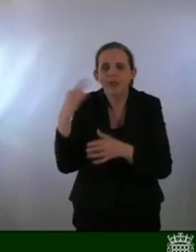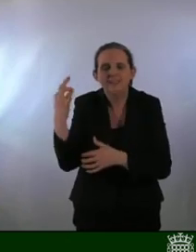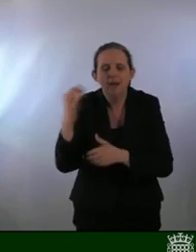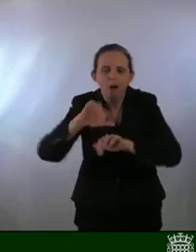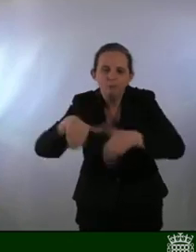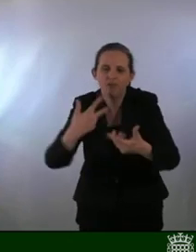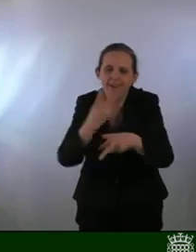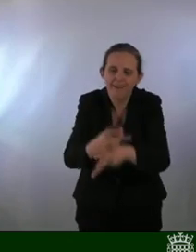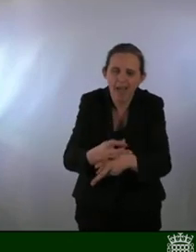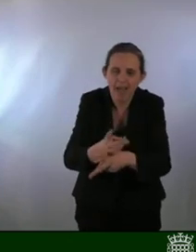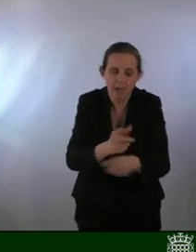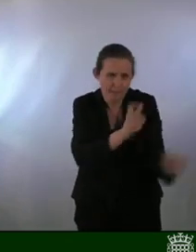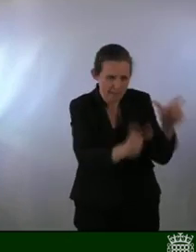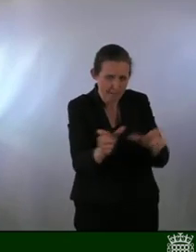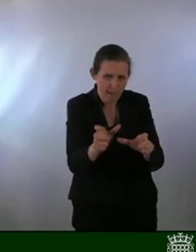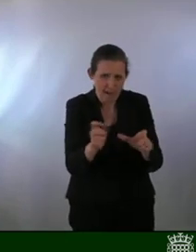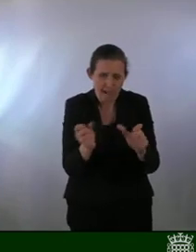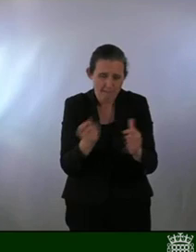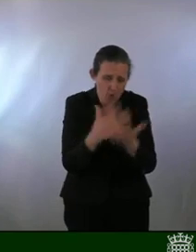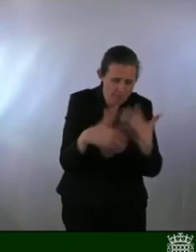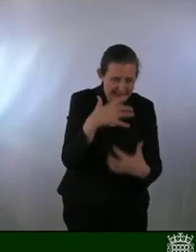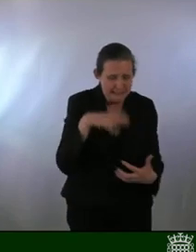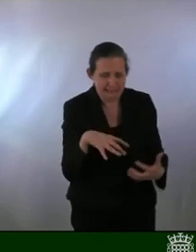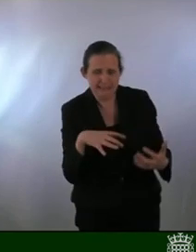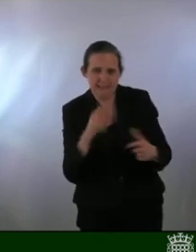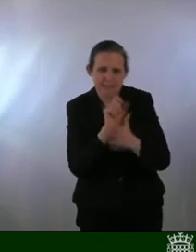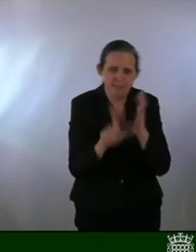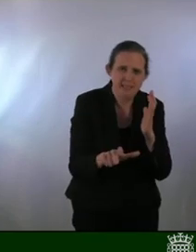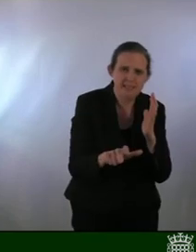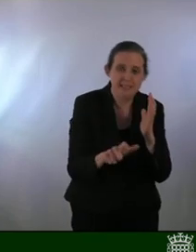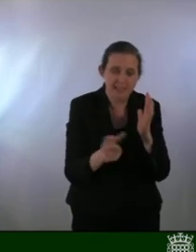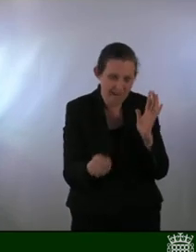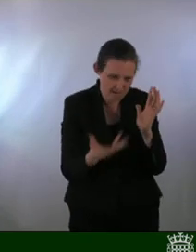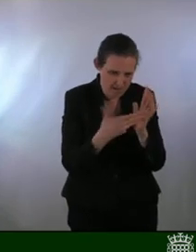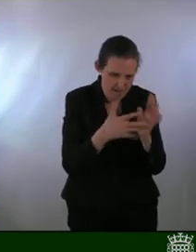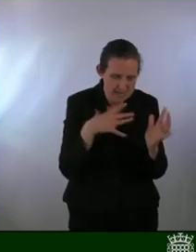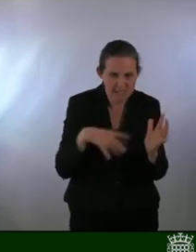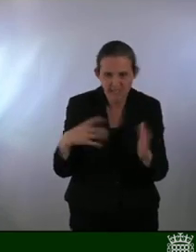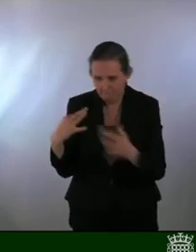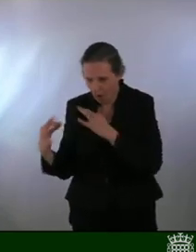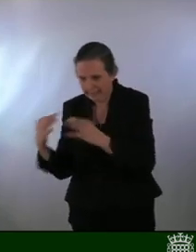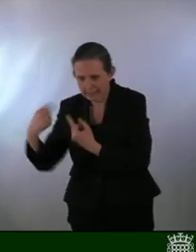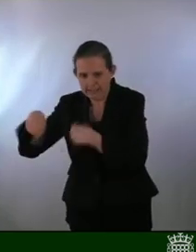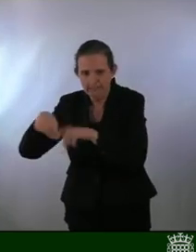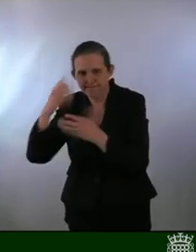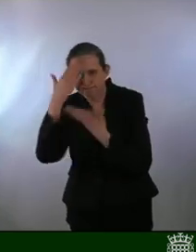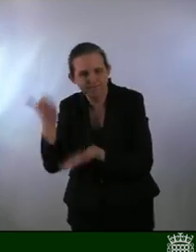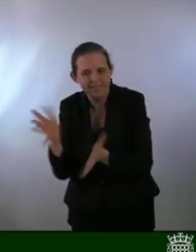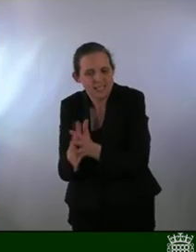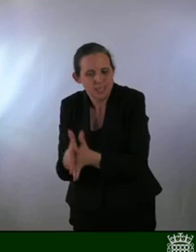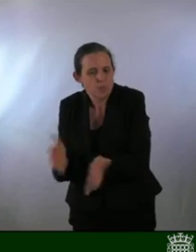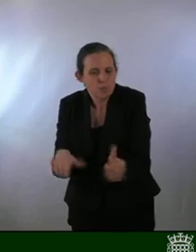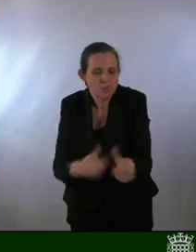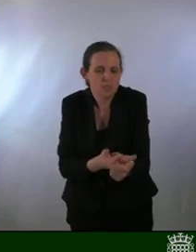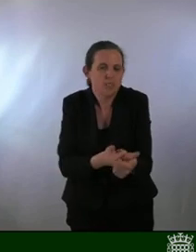disabilities and complex needs often have some of the most complex of needs. It's highly unlikely that volunteers would be able to provide the care that is needed.